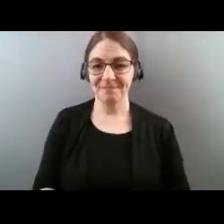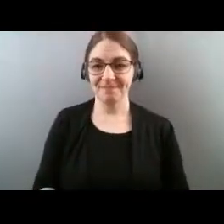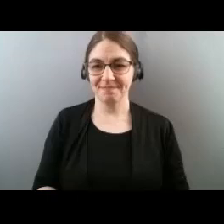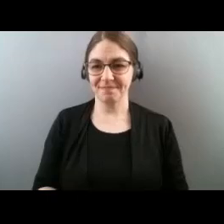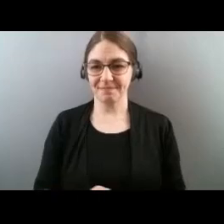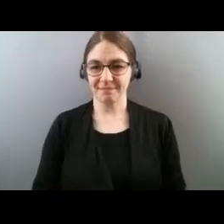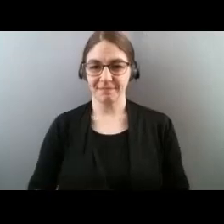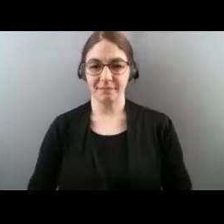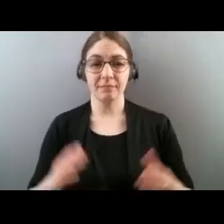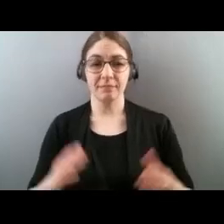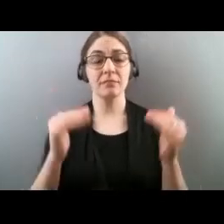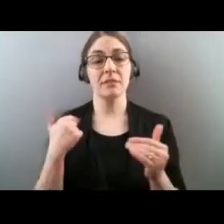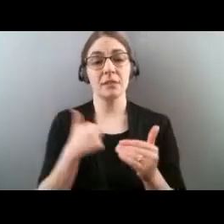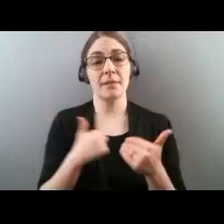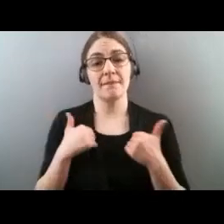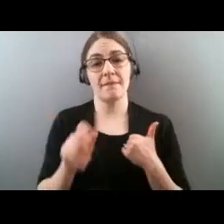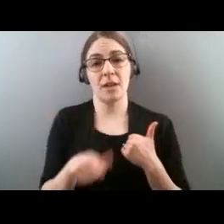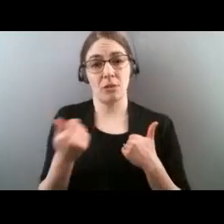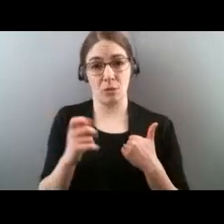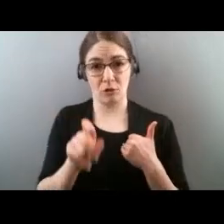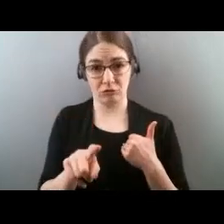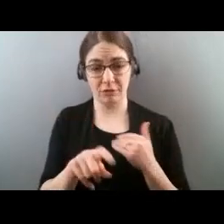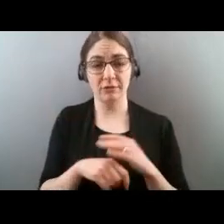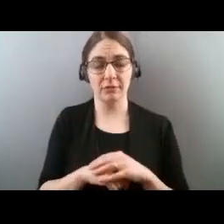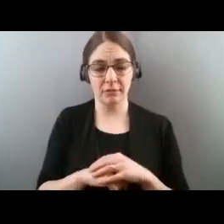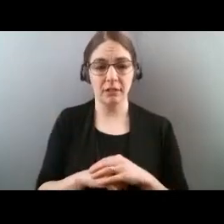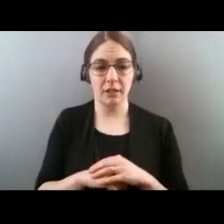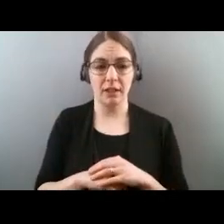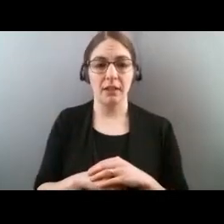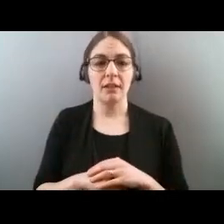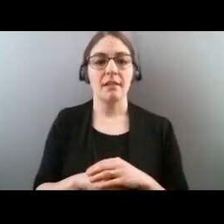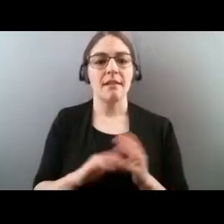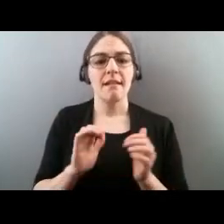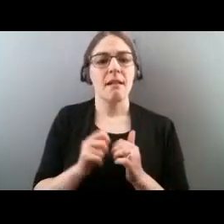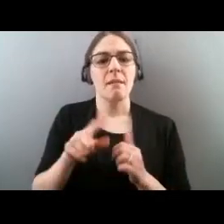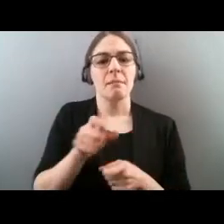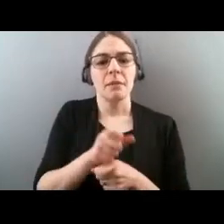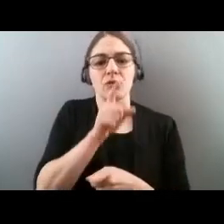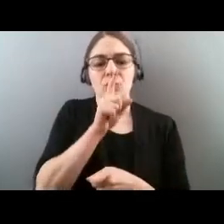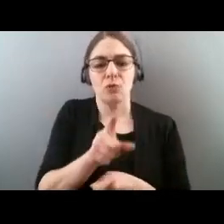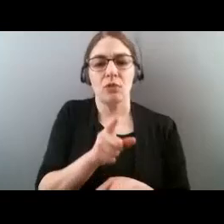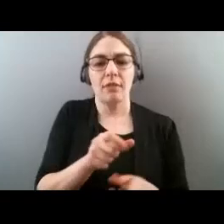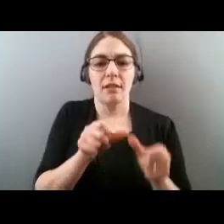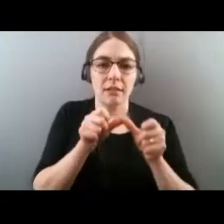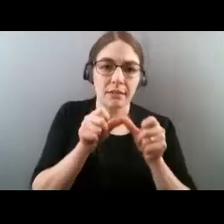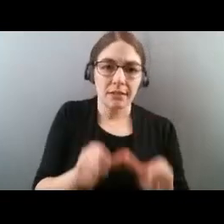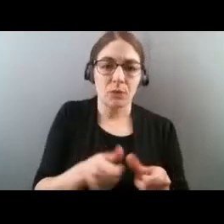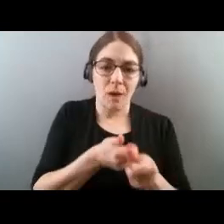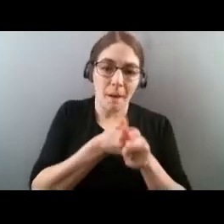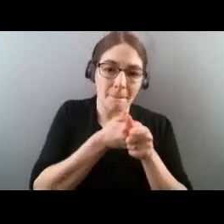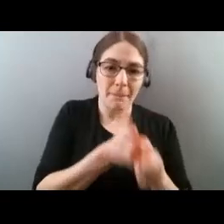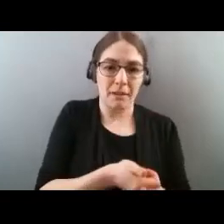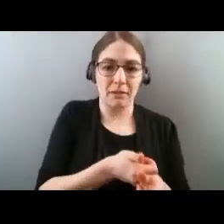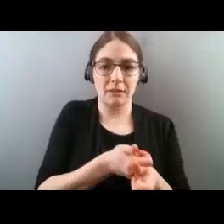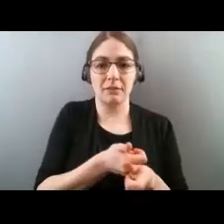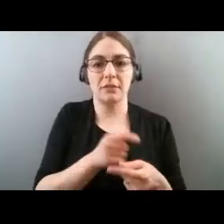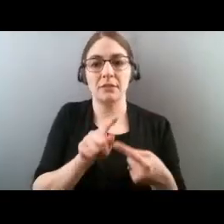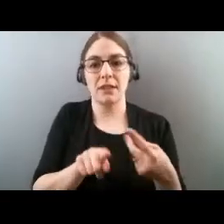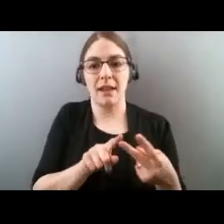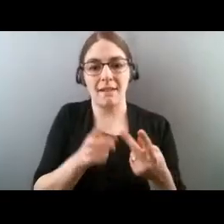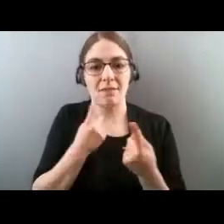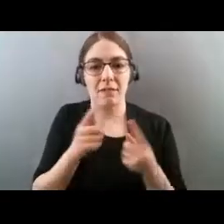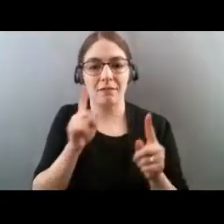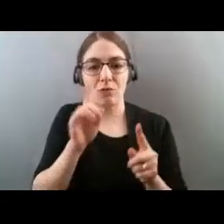So we have another question, and that is, how do you ensure that ongoing compliance and effectiveness of your language